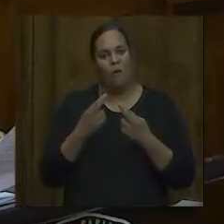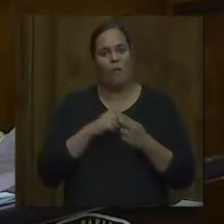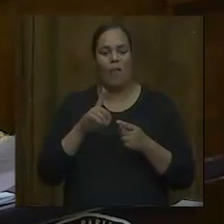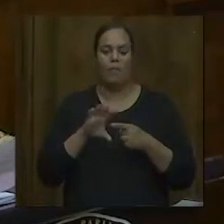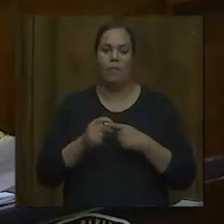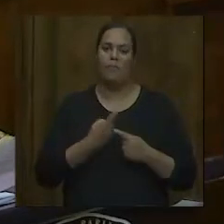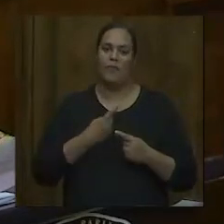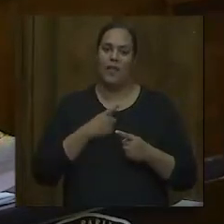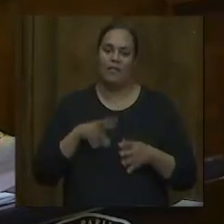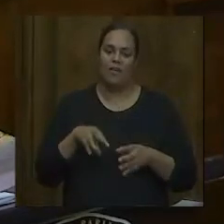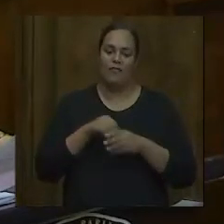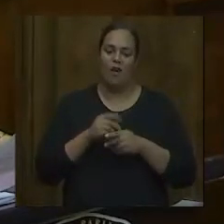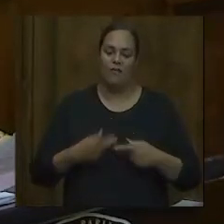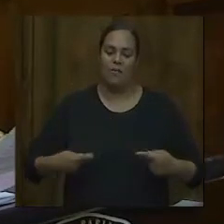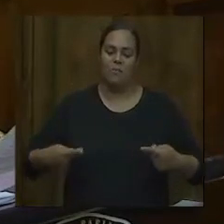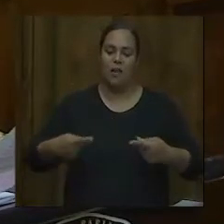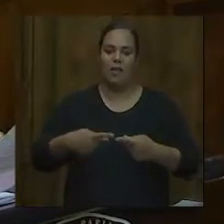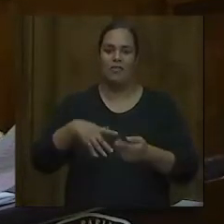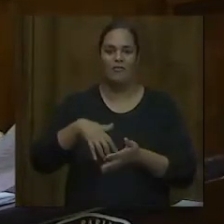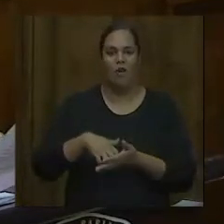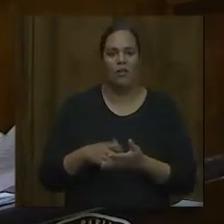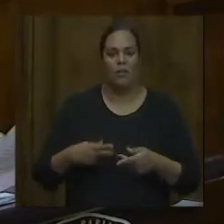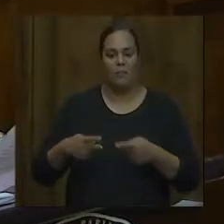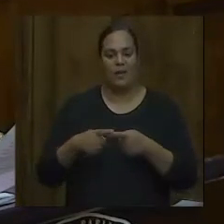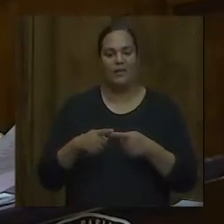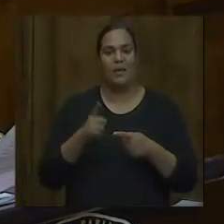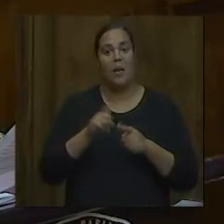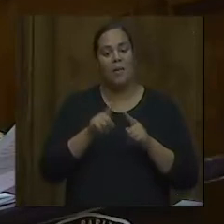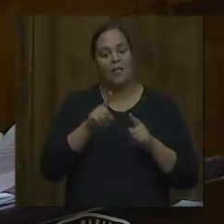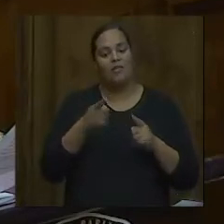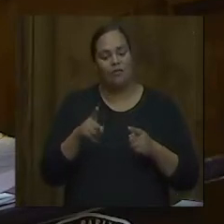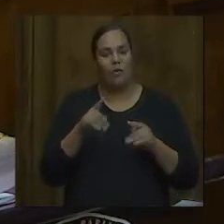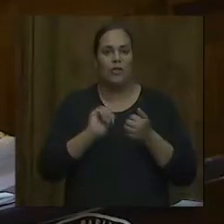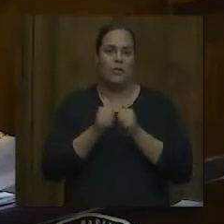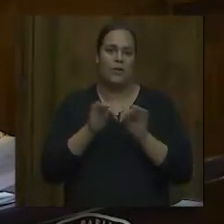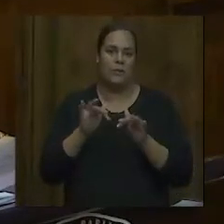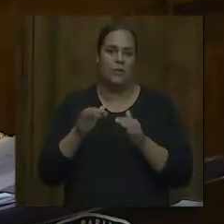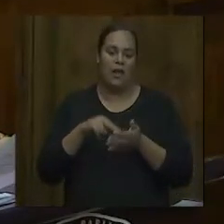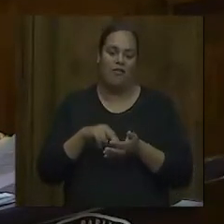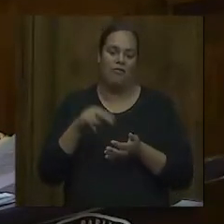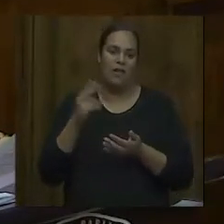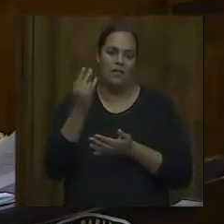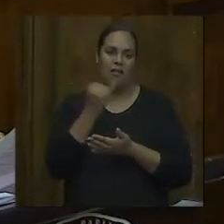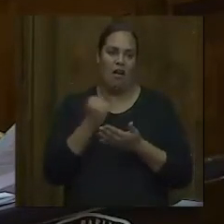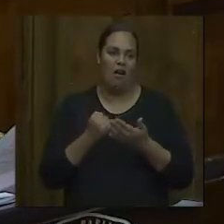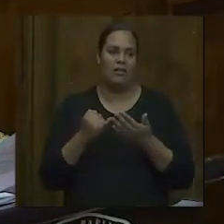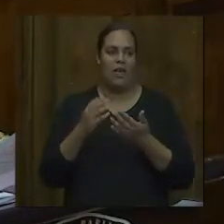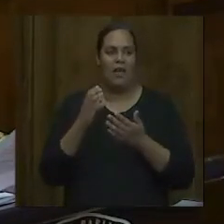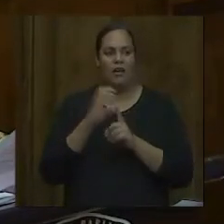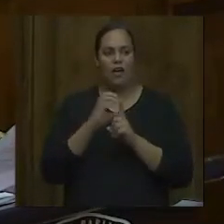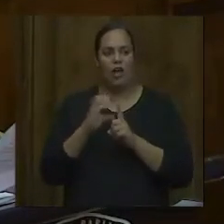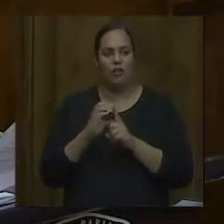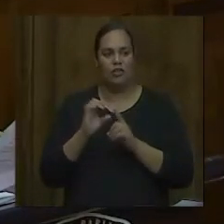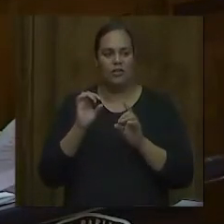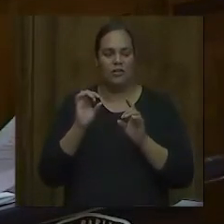find themselves in vulnerable spaces, and these role models exist in our sports people and rising arts and culture stars. Our